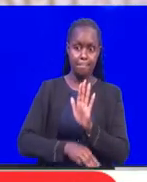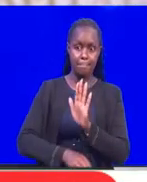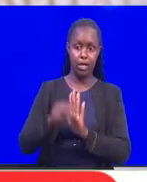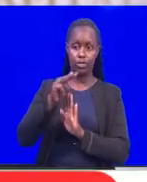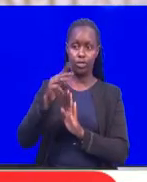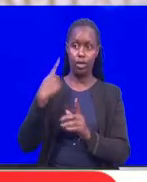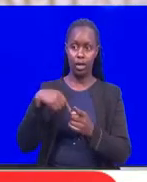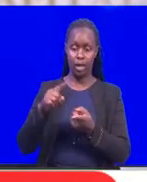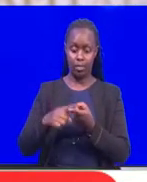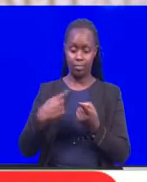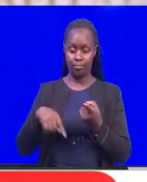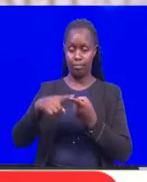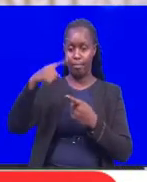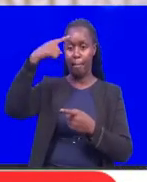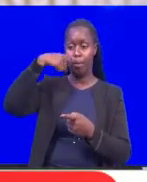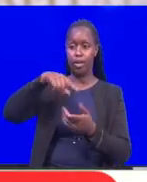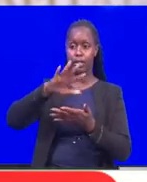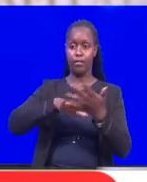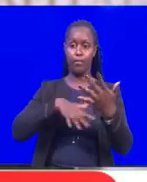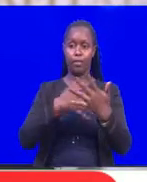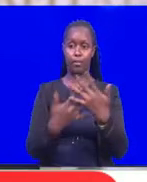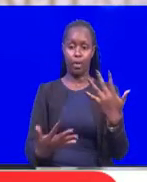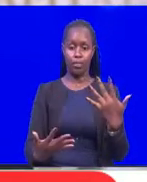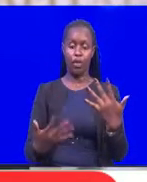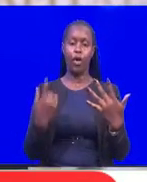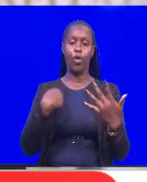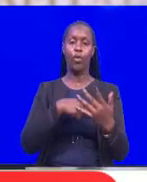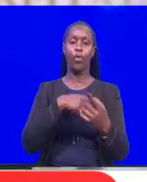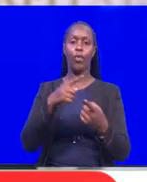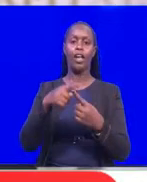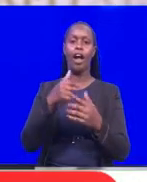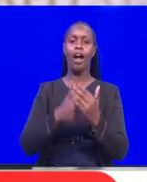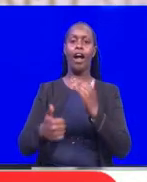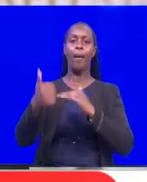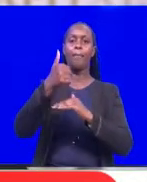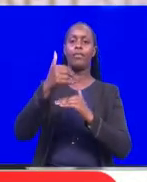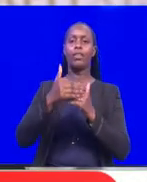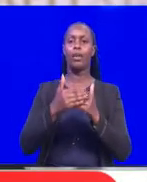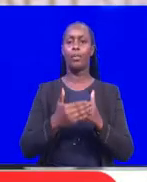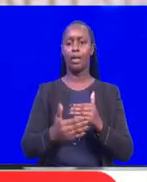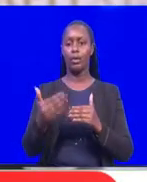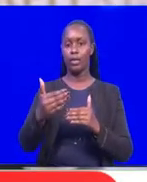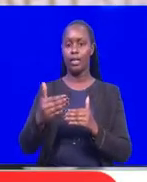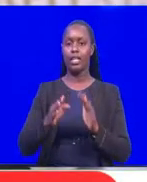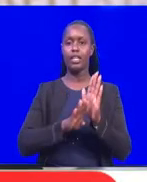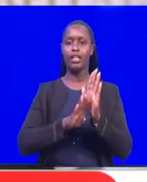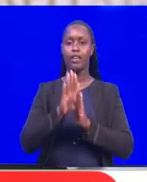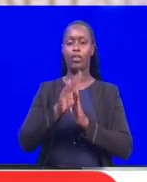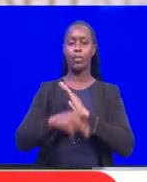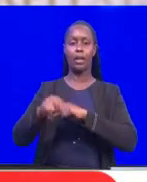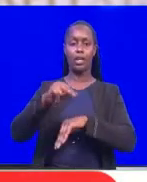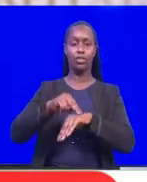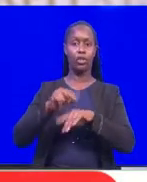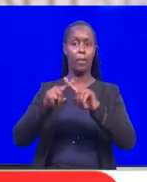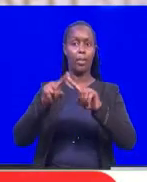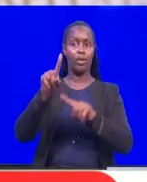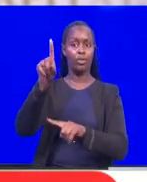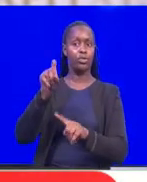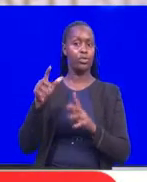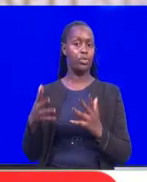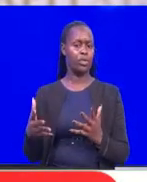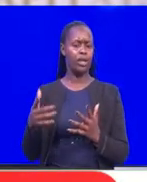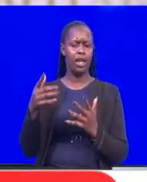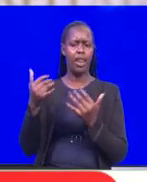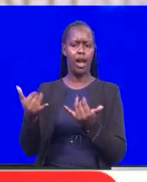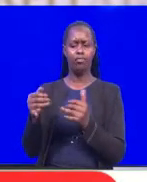policy frameworks. We are actually above and beyond even some of the developed nations. But the question now, how do you translate that